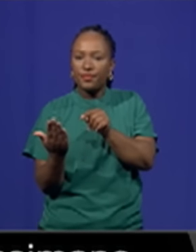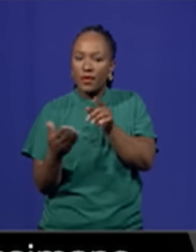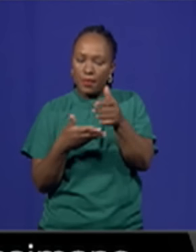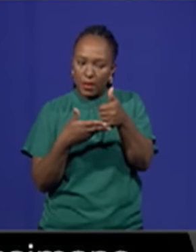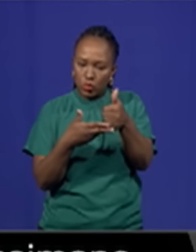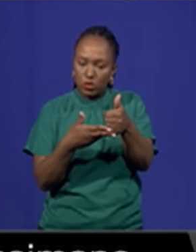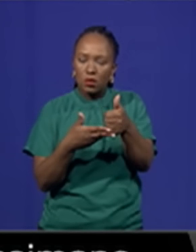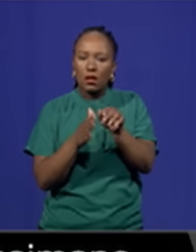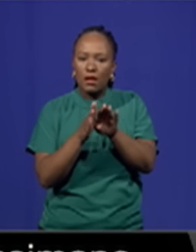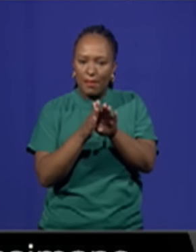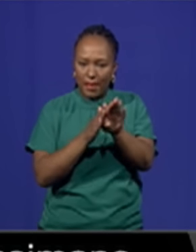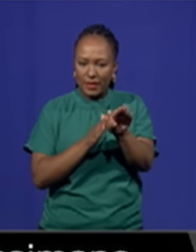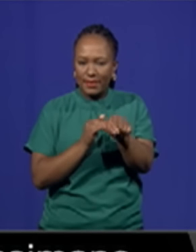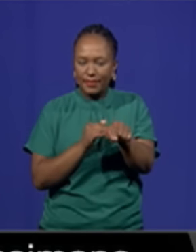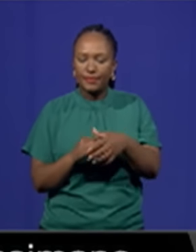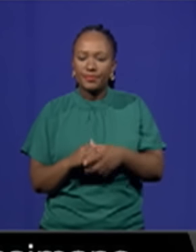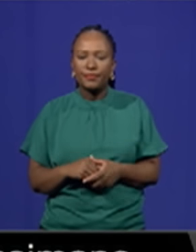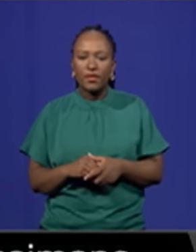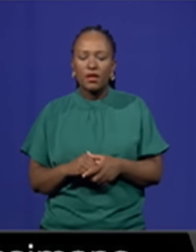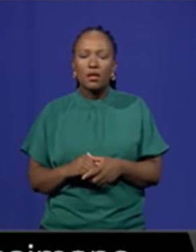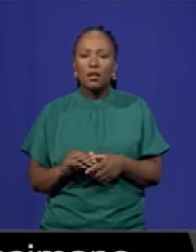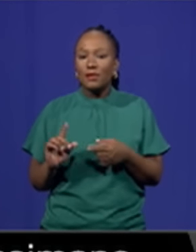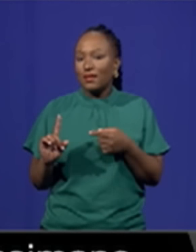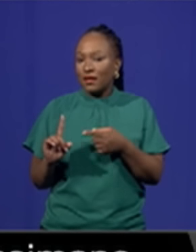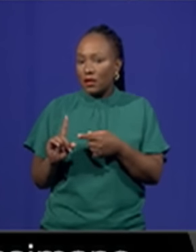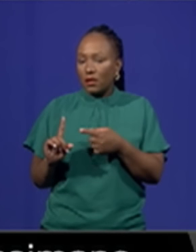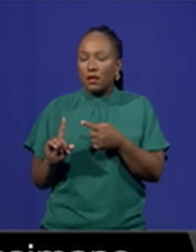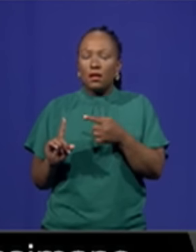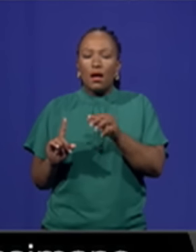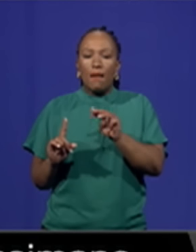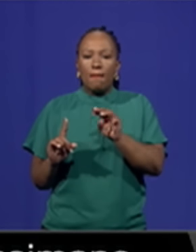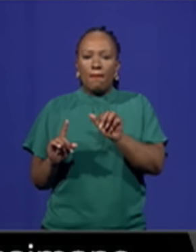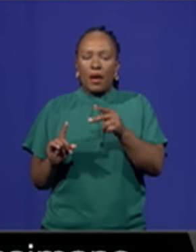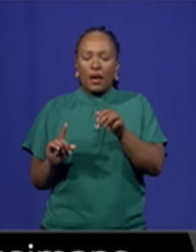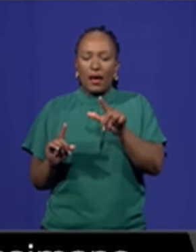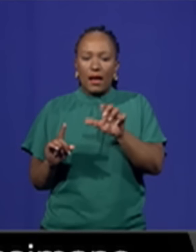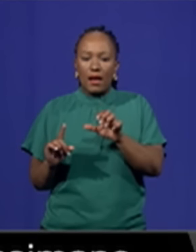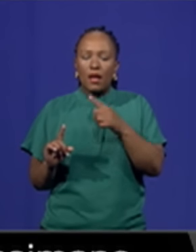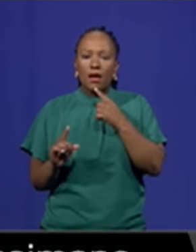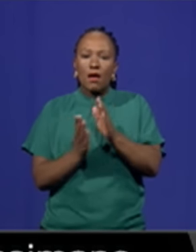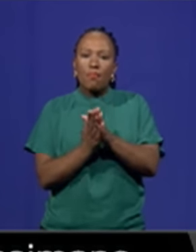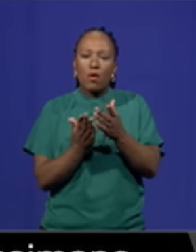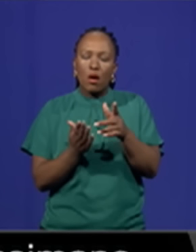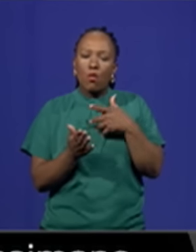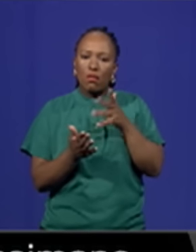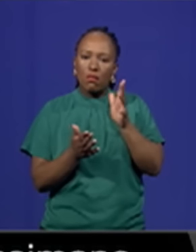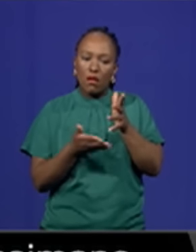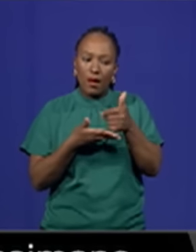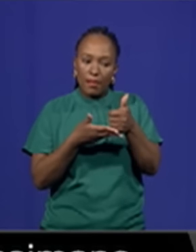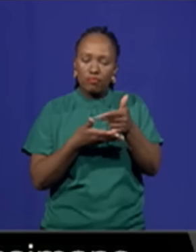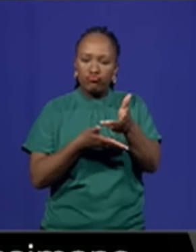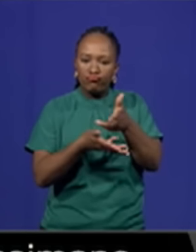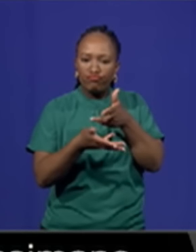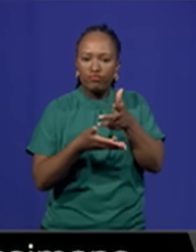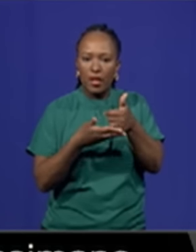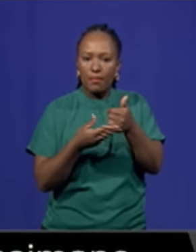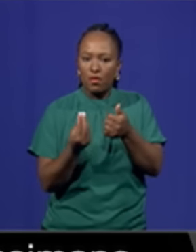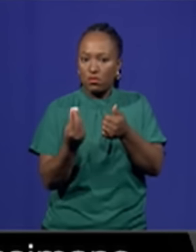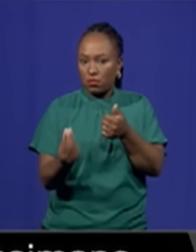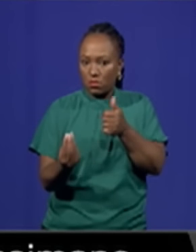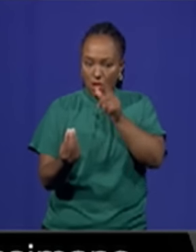builder haholo. Magele o tshepa hore buka ena e tlilo kgothaletsa dipuisano tse bulehileng tse mabapi le pholo ho